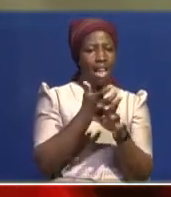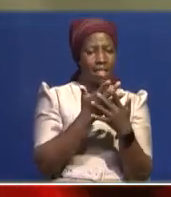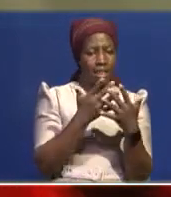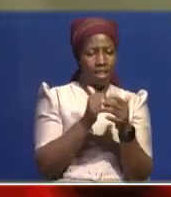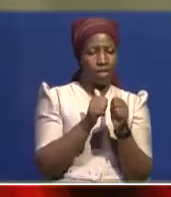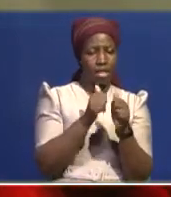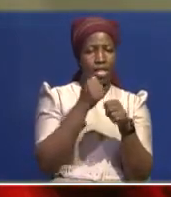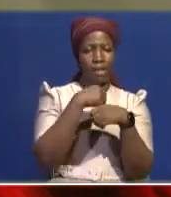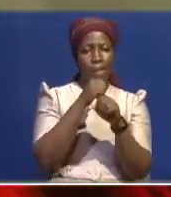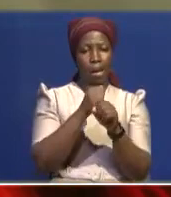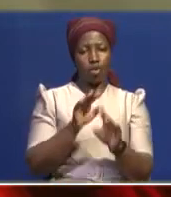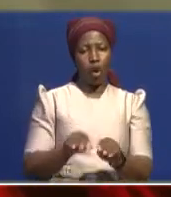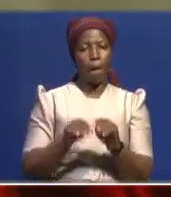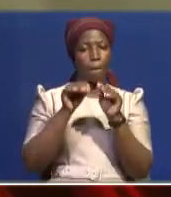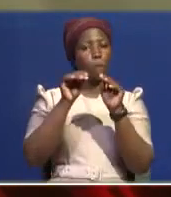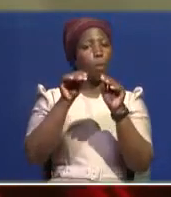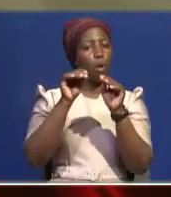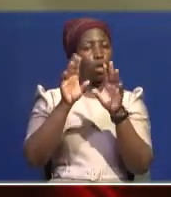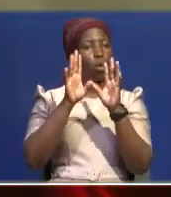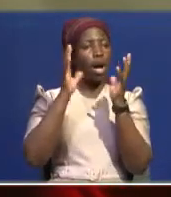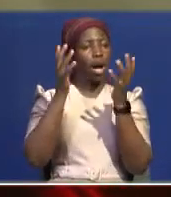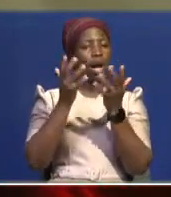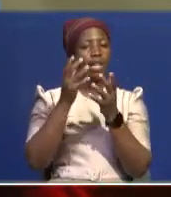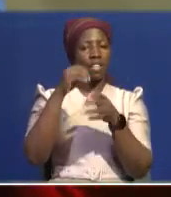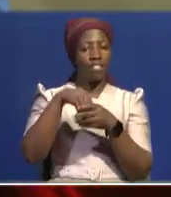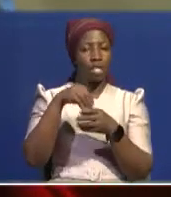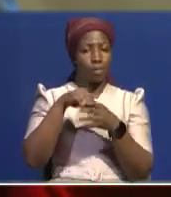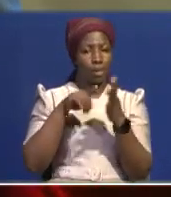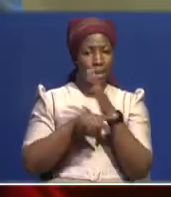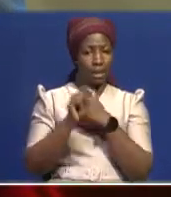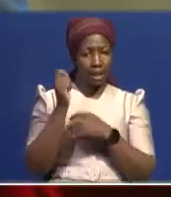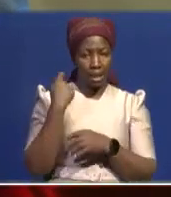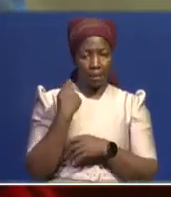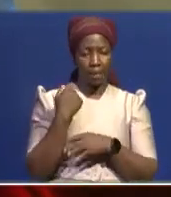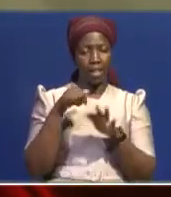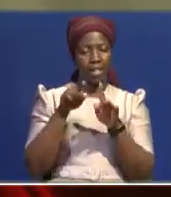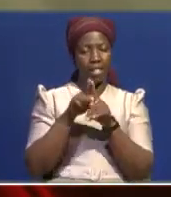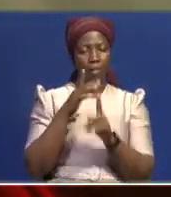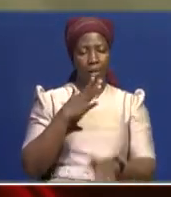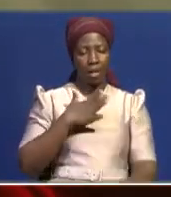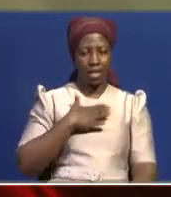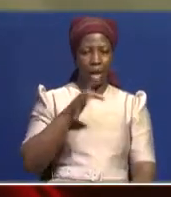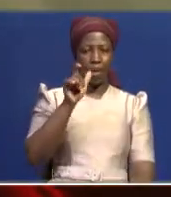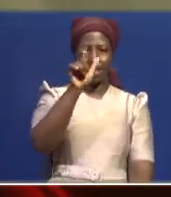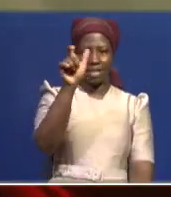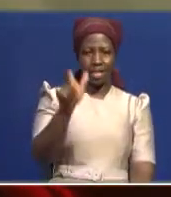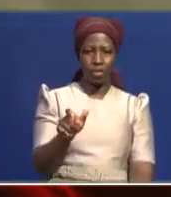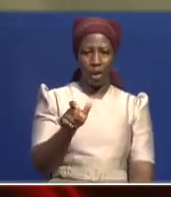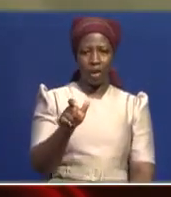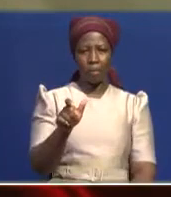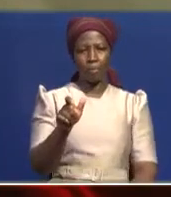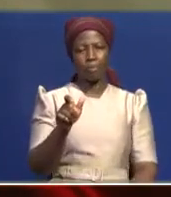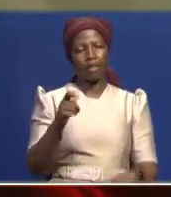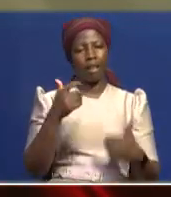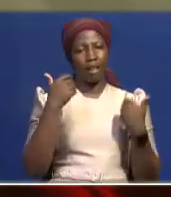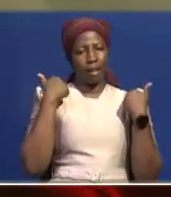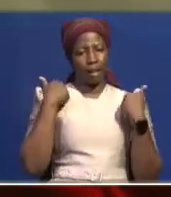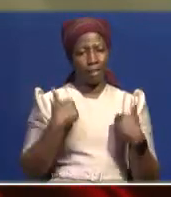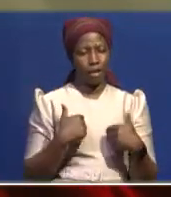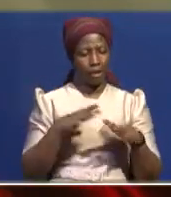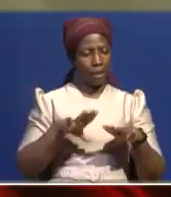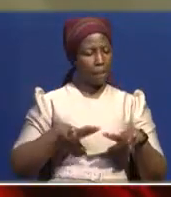promote global investment in Kenya and in our region. And I take